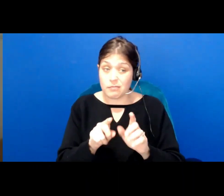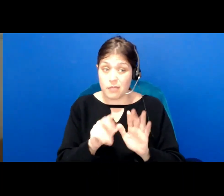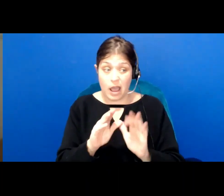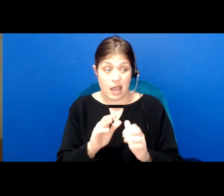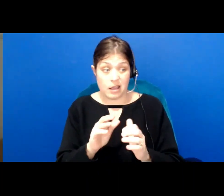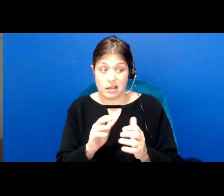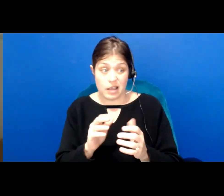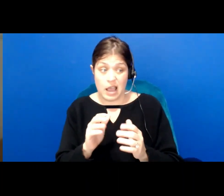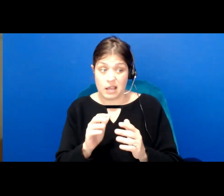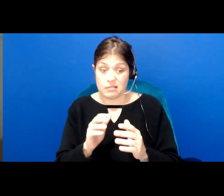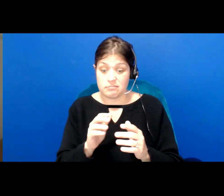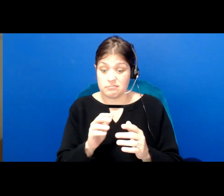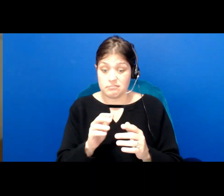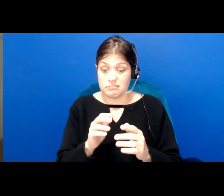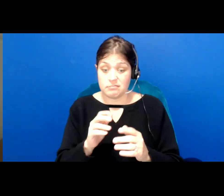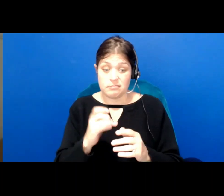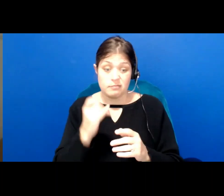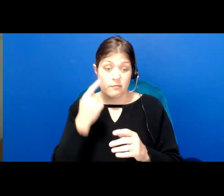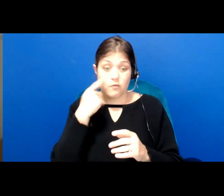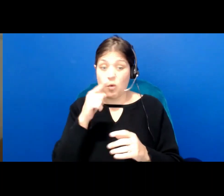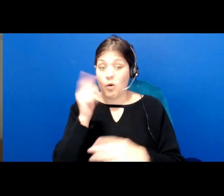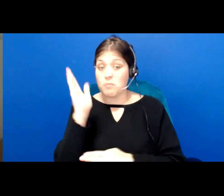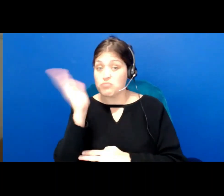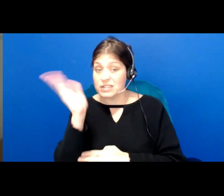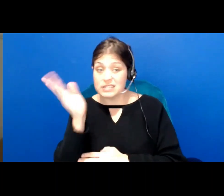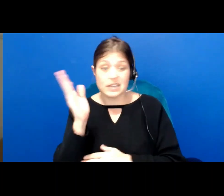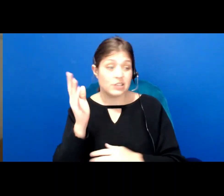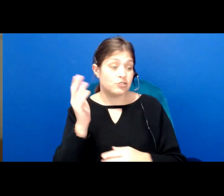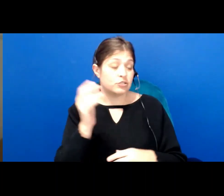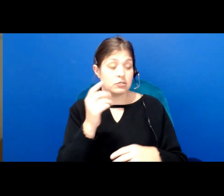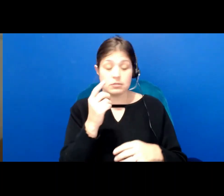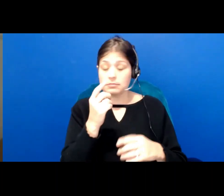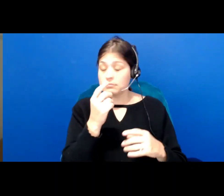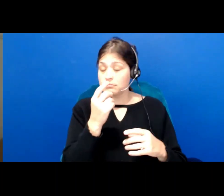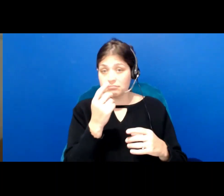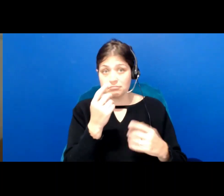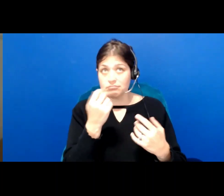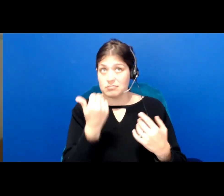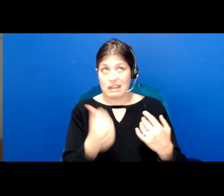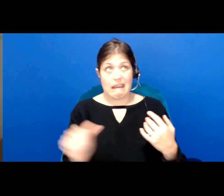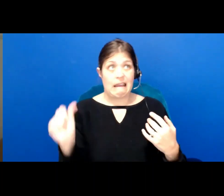present in any of those other